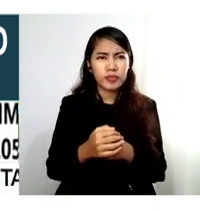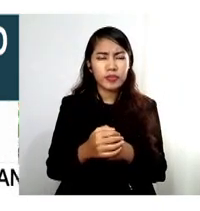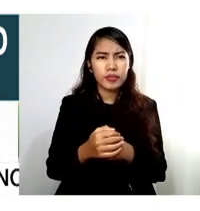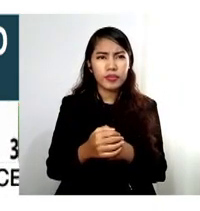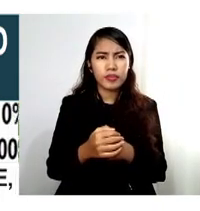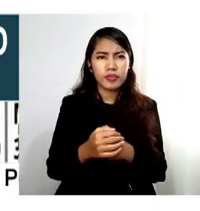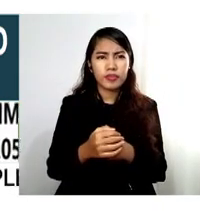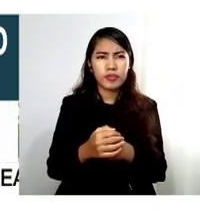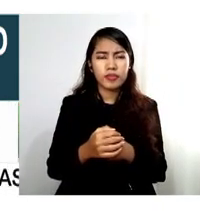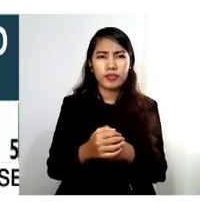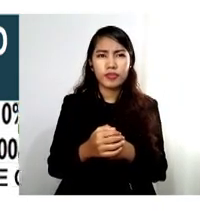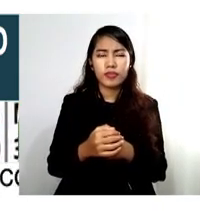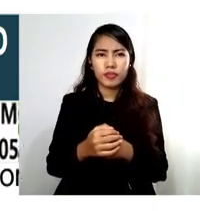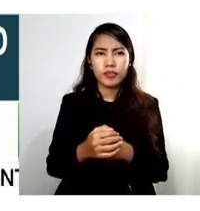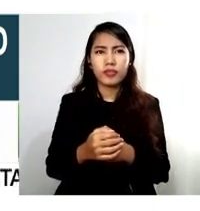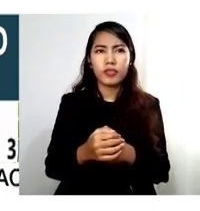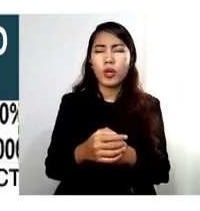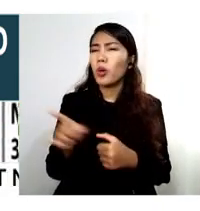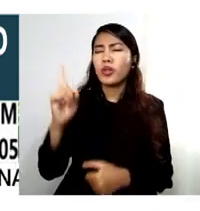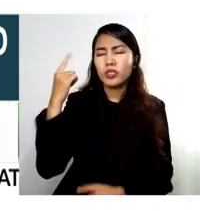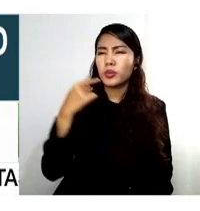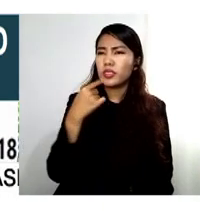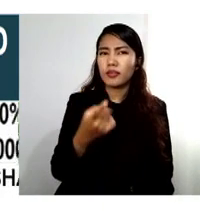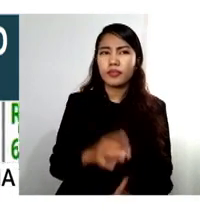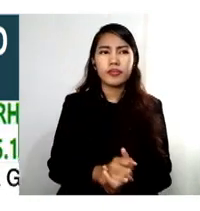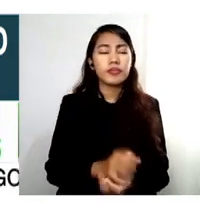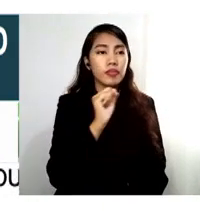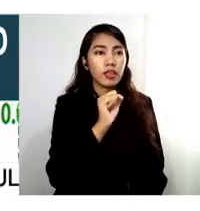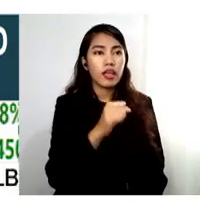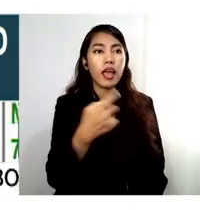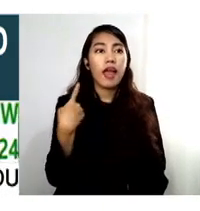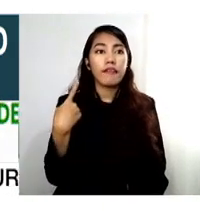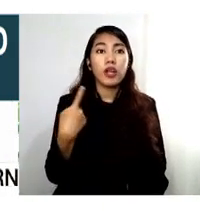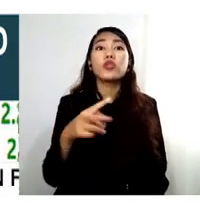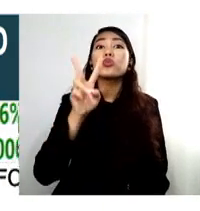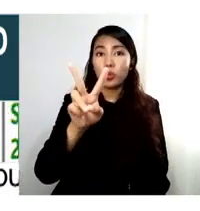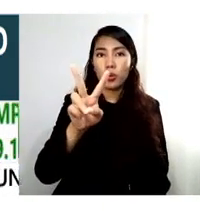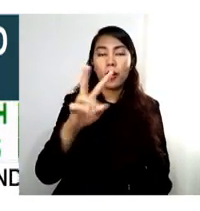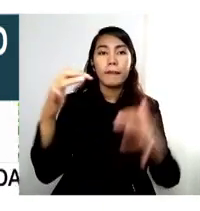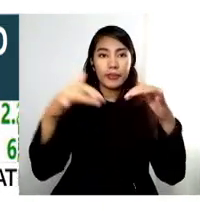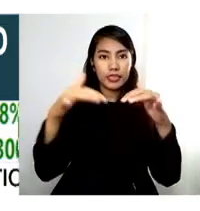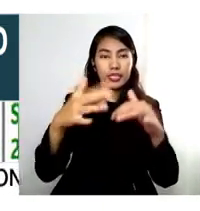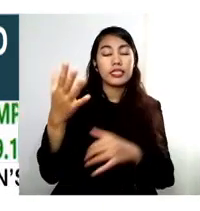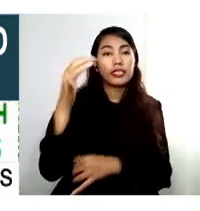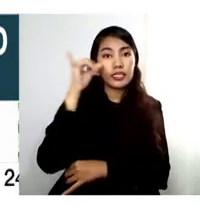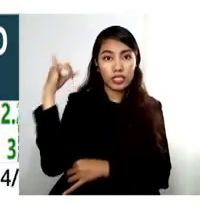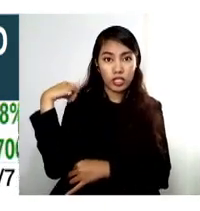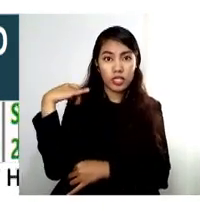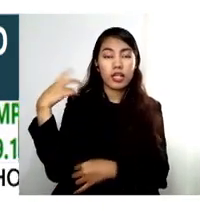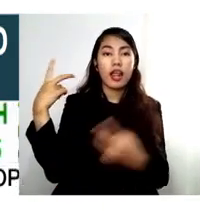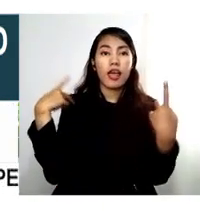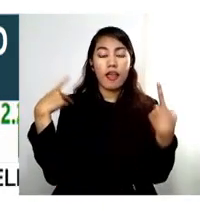his party members. What do you say about that? Let's just say there were two meetings yesterday. He heard the party leaders